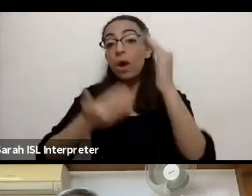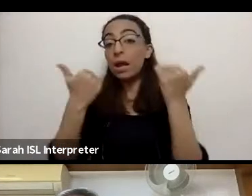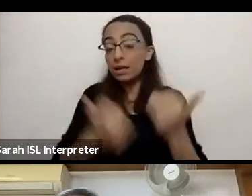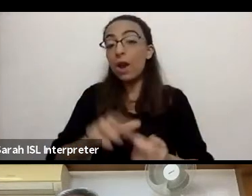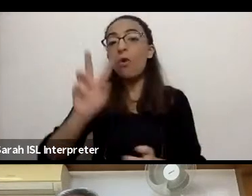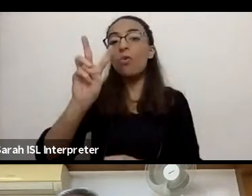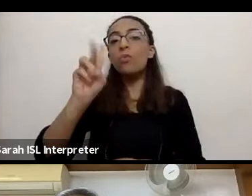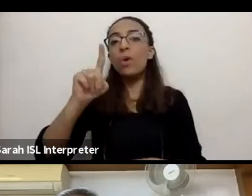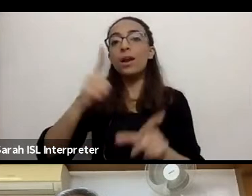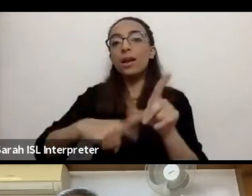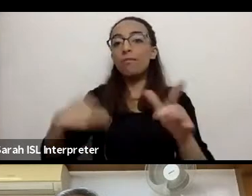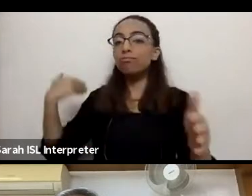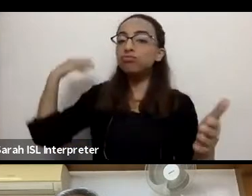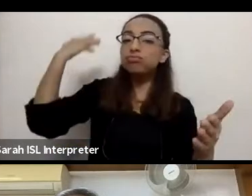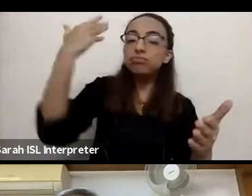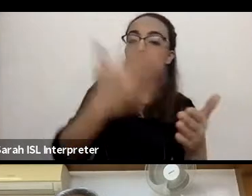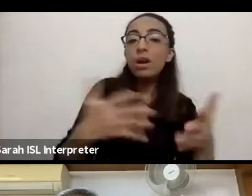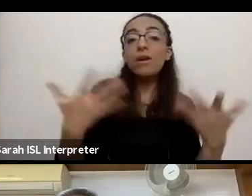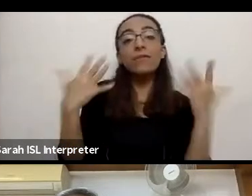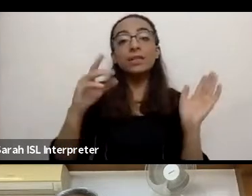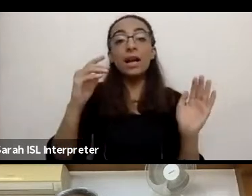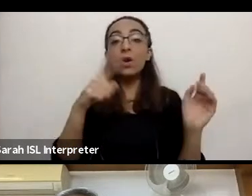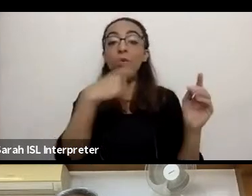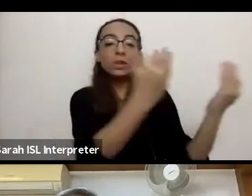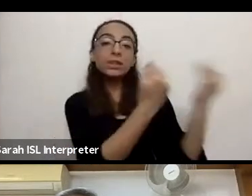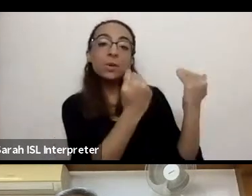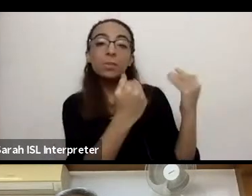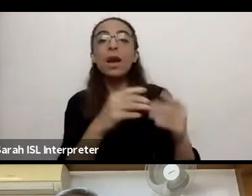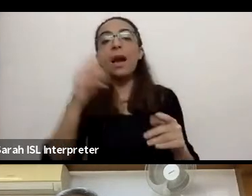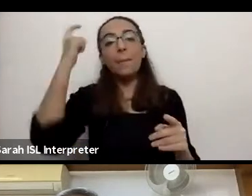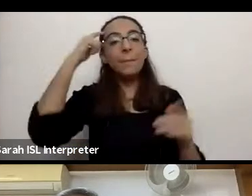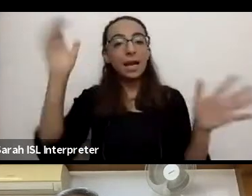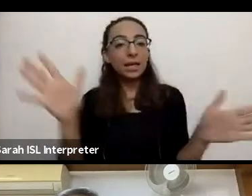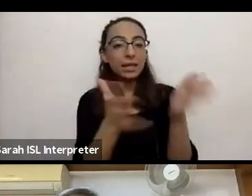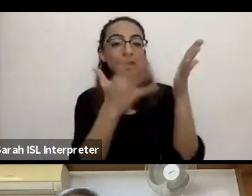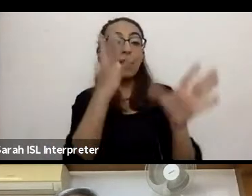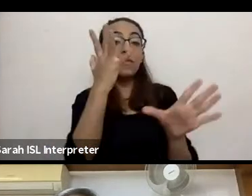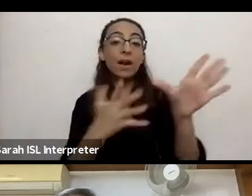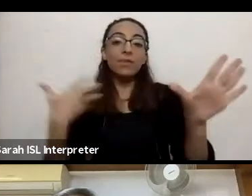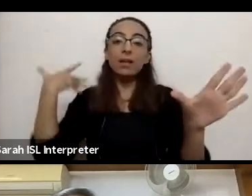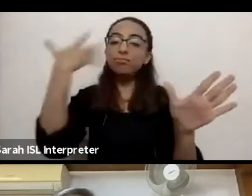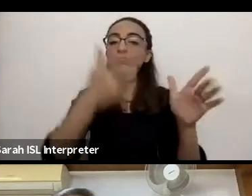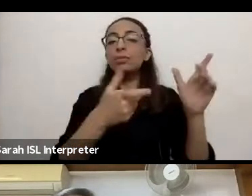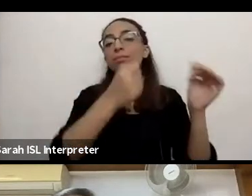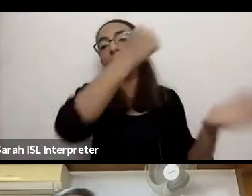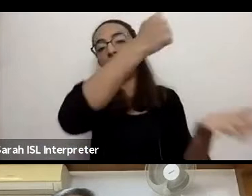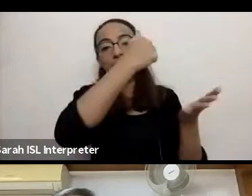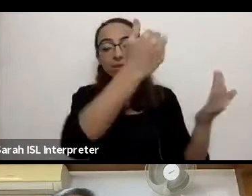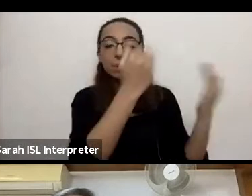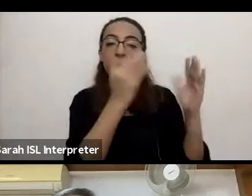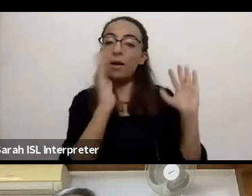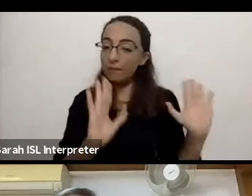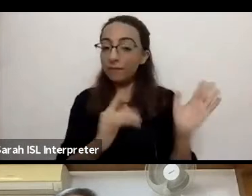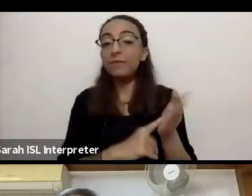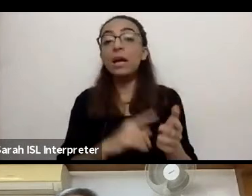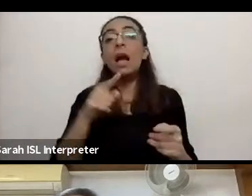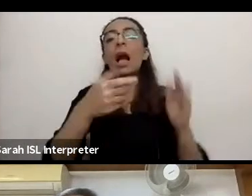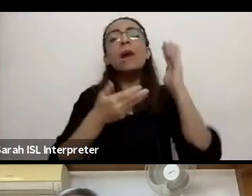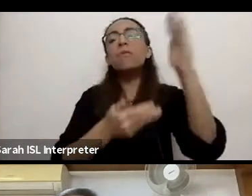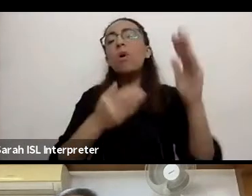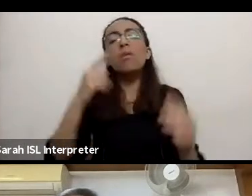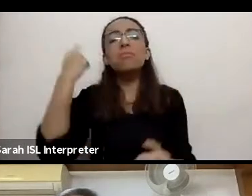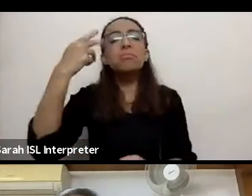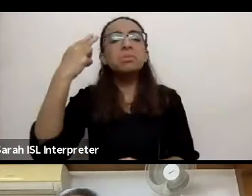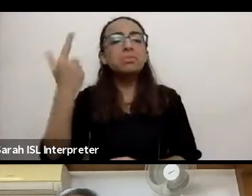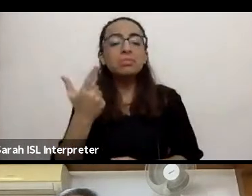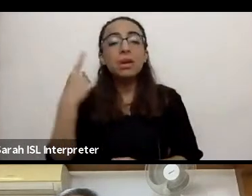year, supported by Mindtree for the last 5 years. The award recognizes individuals and